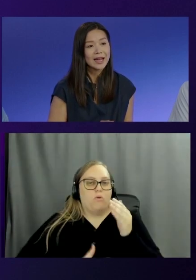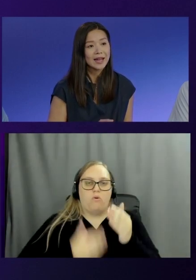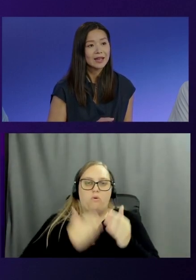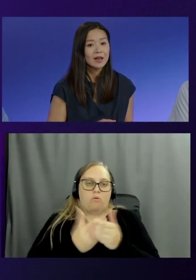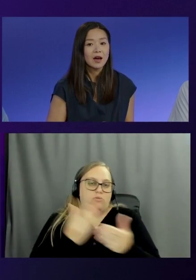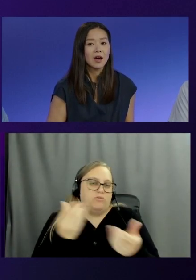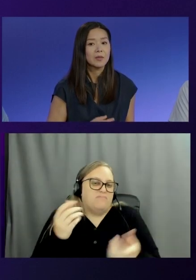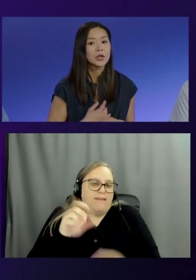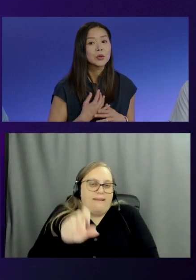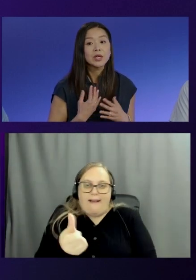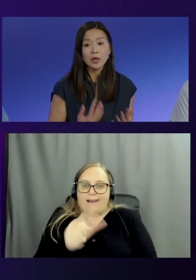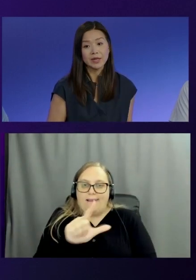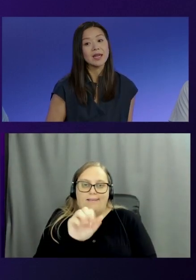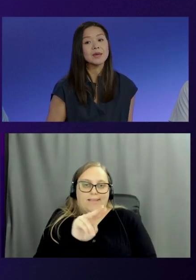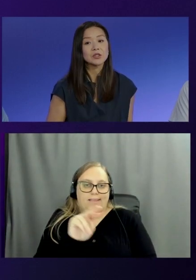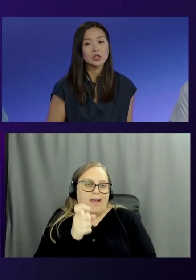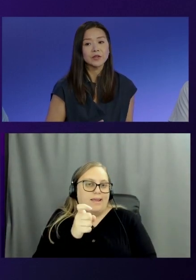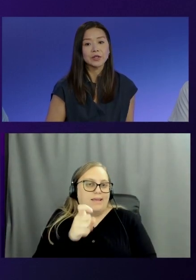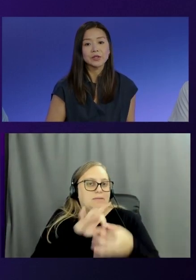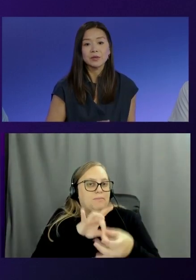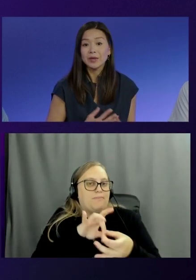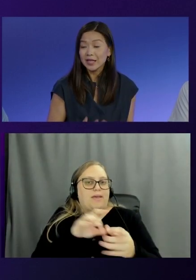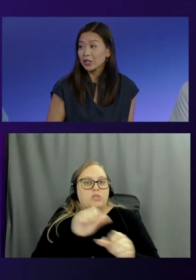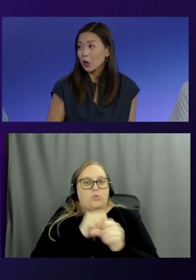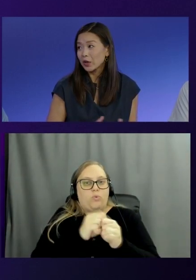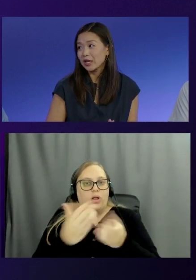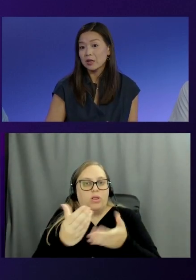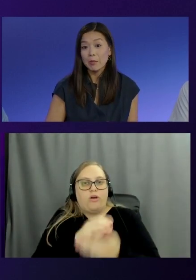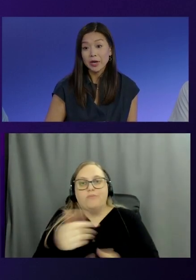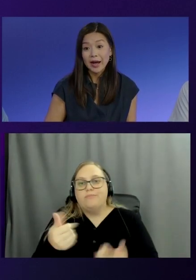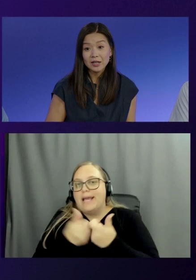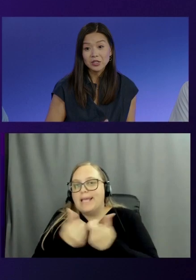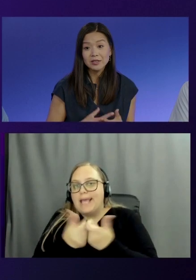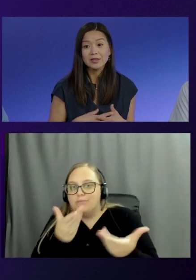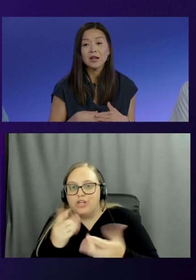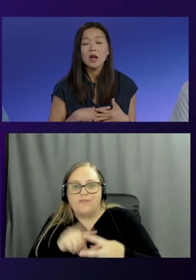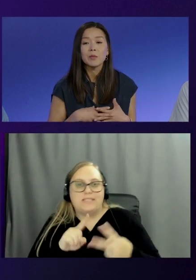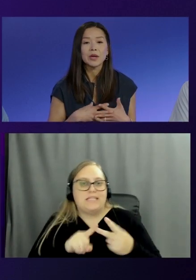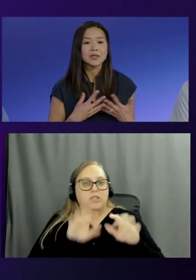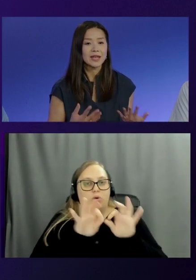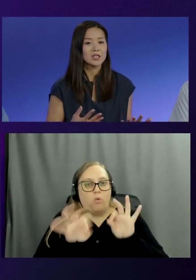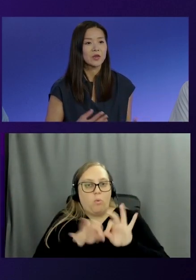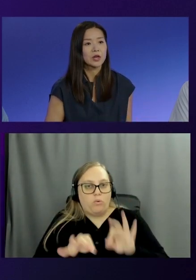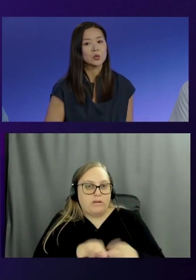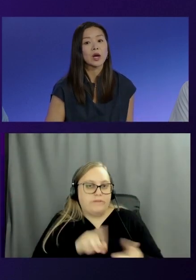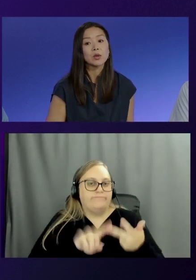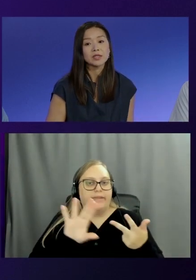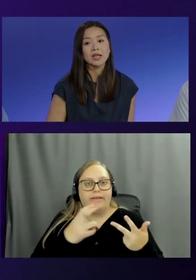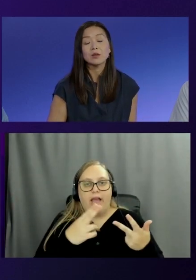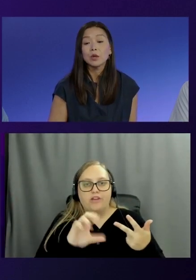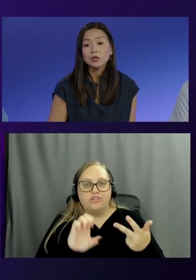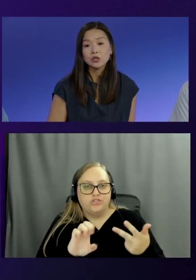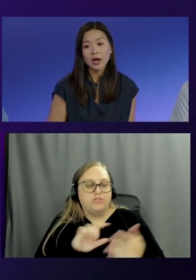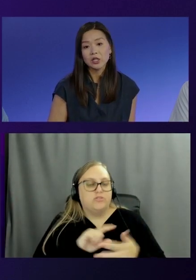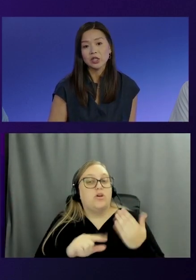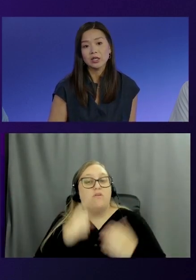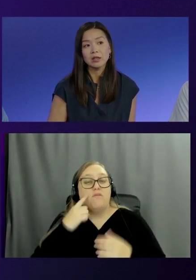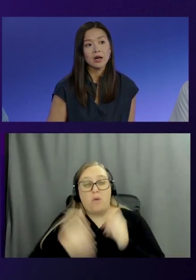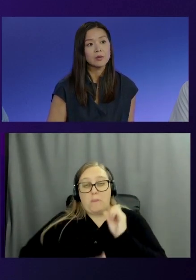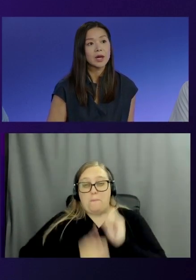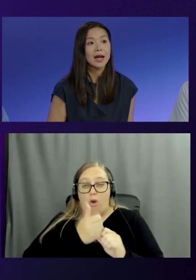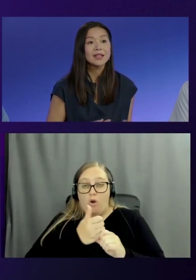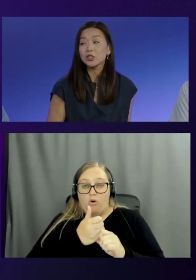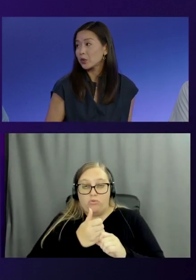workload today, including web and gaming servers, media encoding, and in-memory caches. But I would say as far as where we're seeing the most